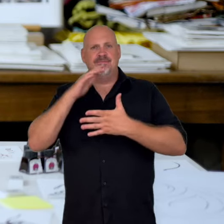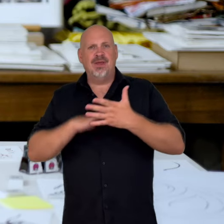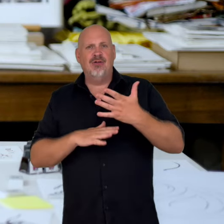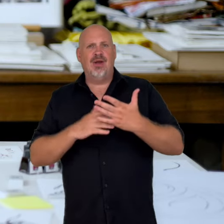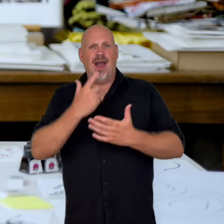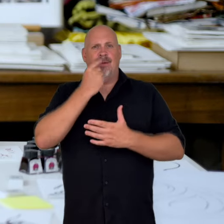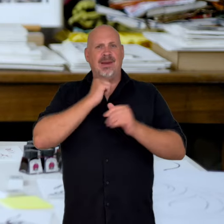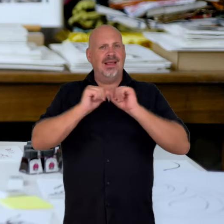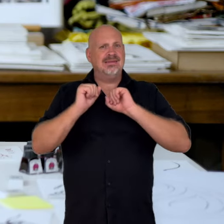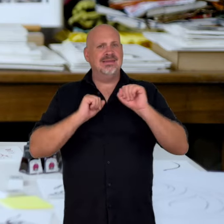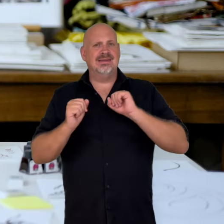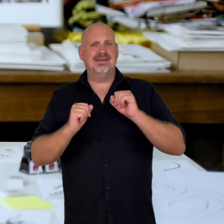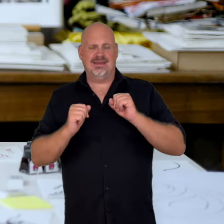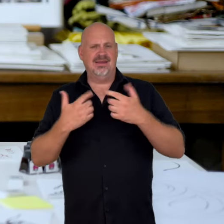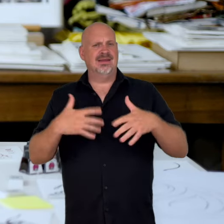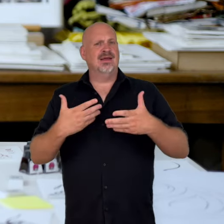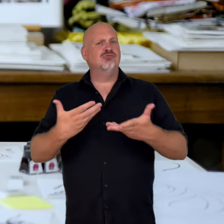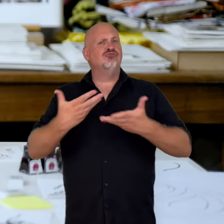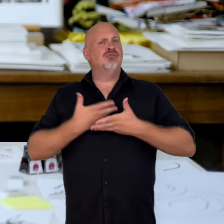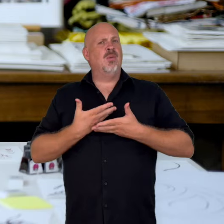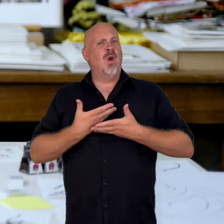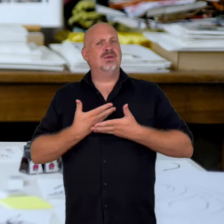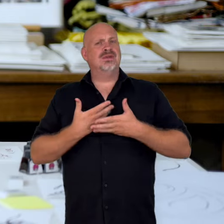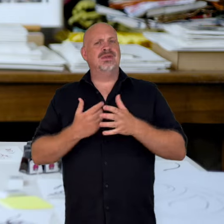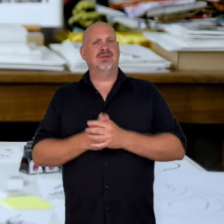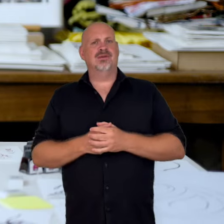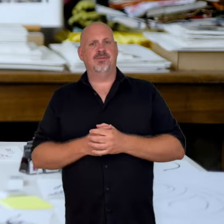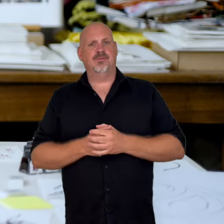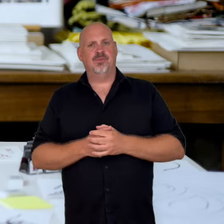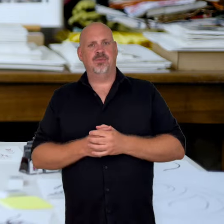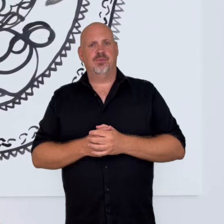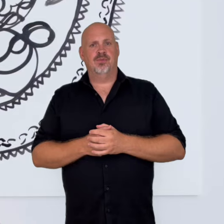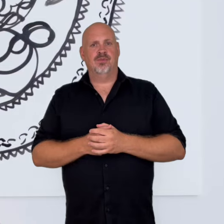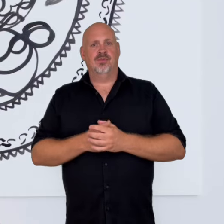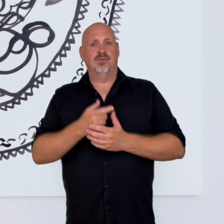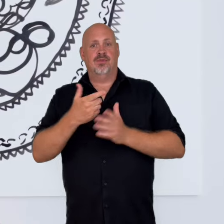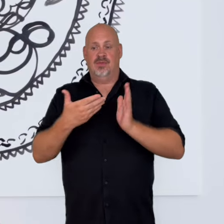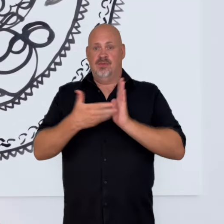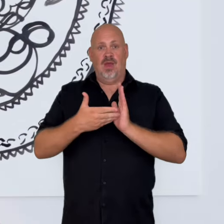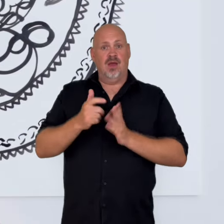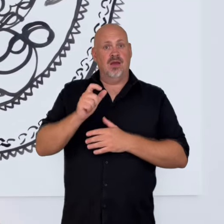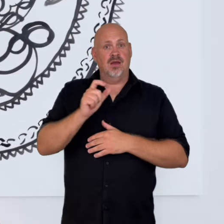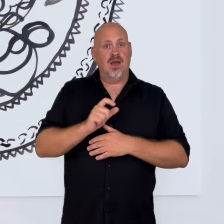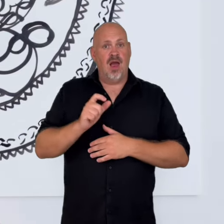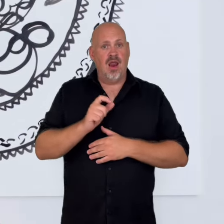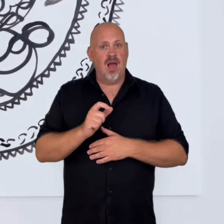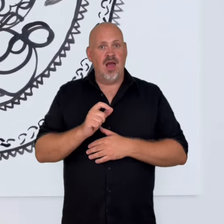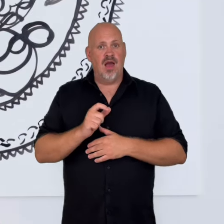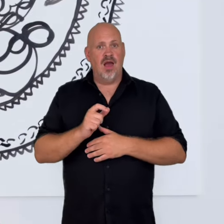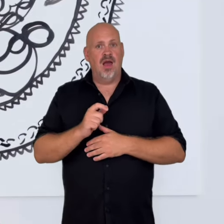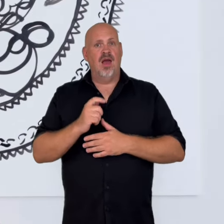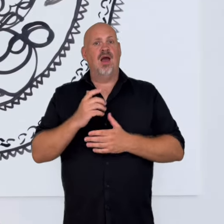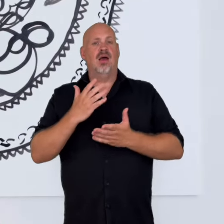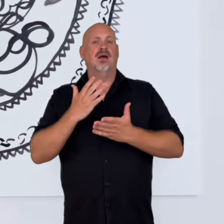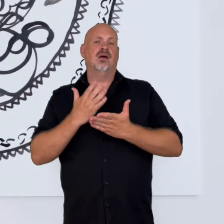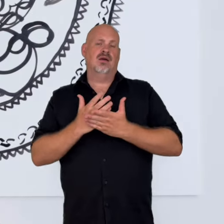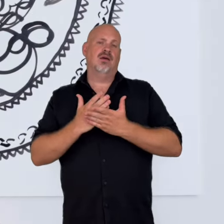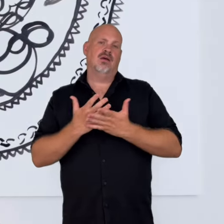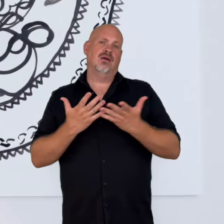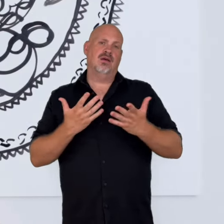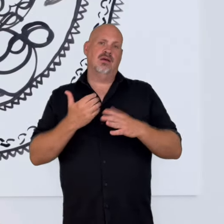it is you want to do, you can play away with those and make these elements that bring your own